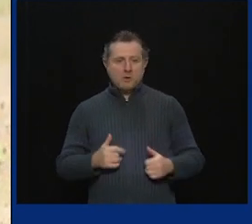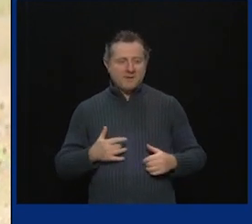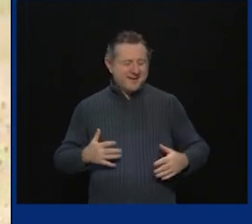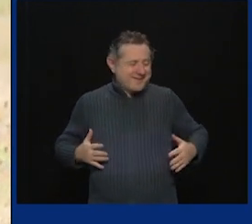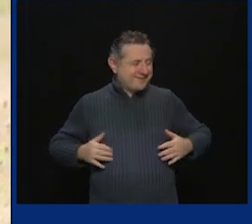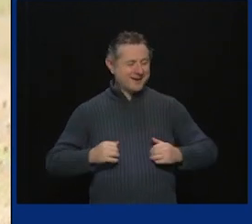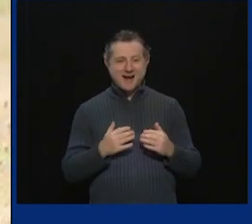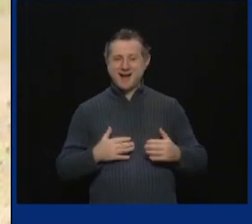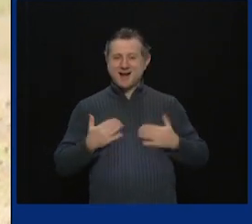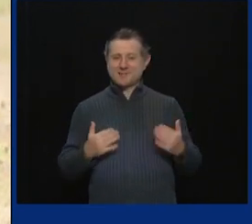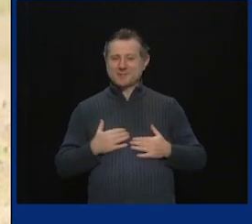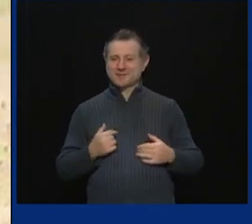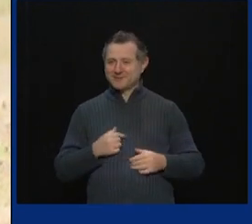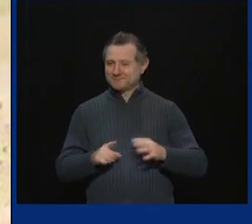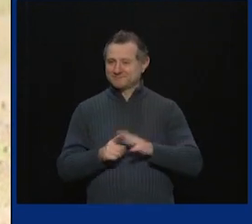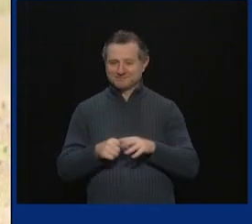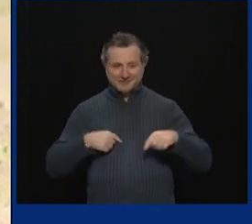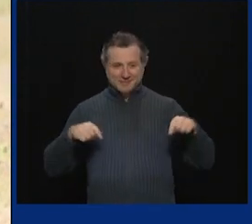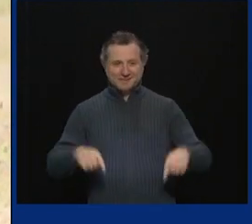of opportunity.